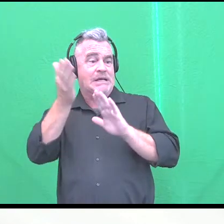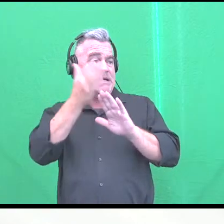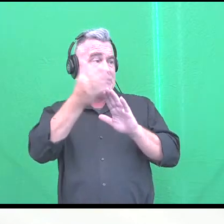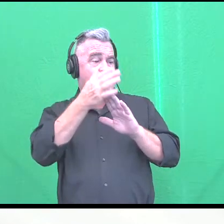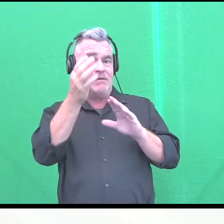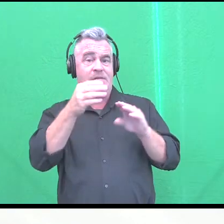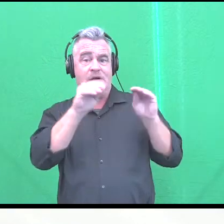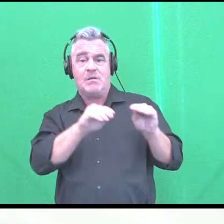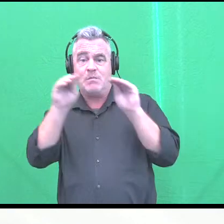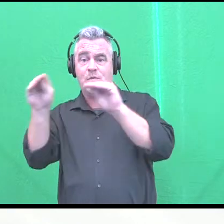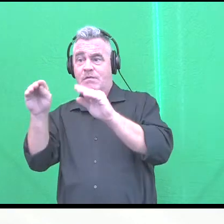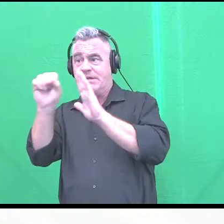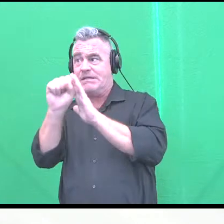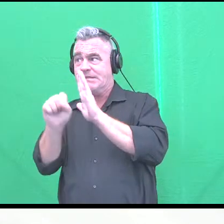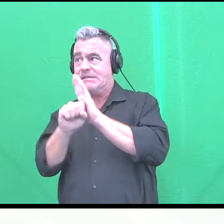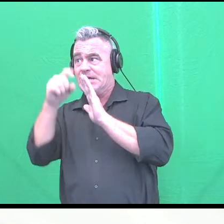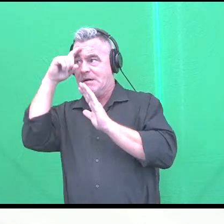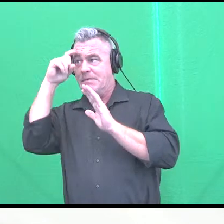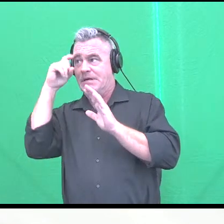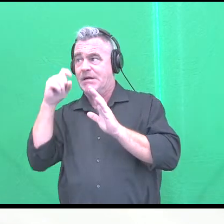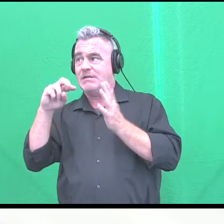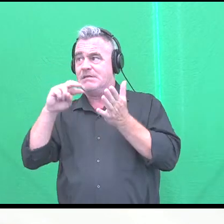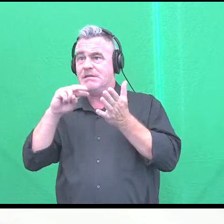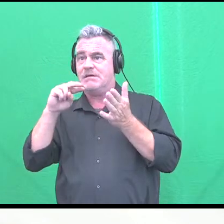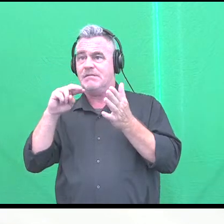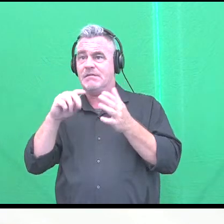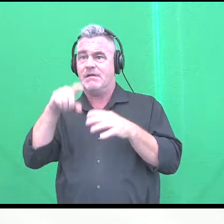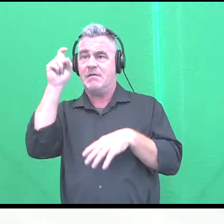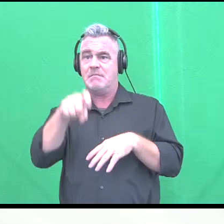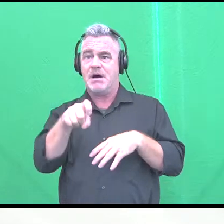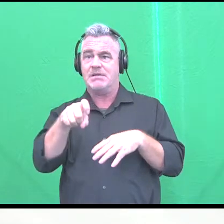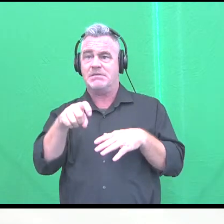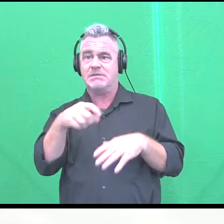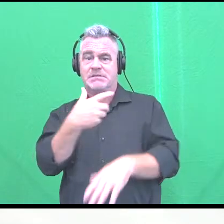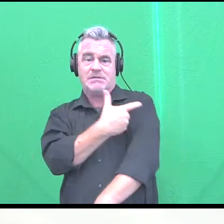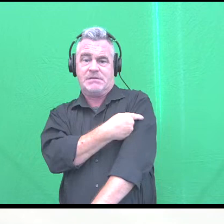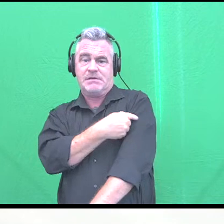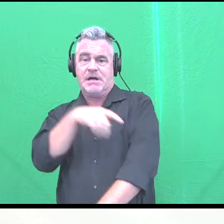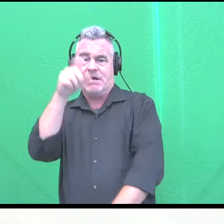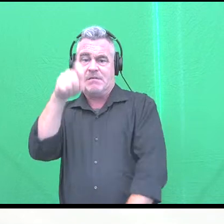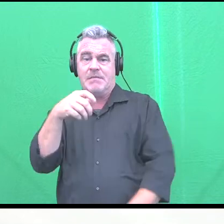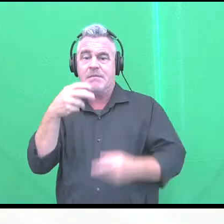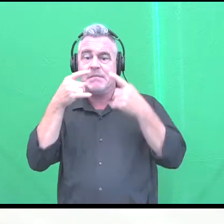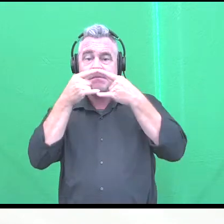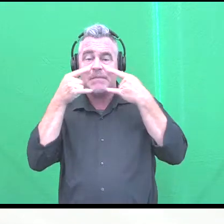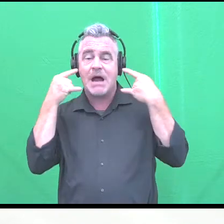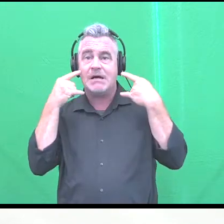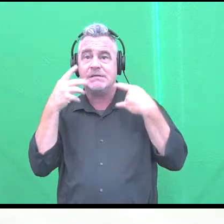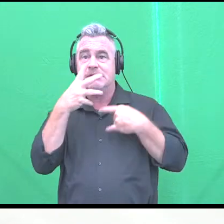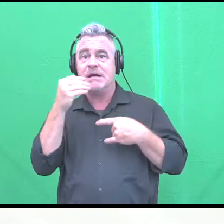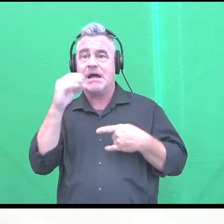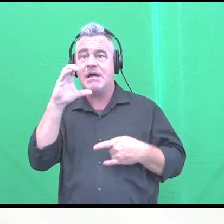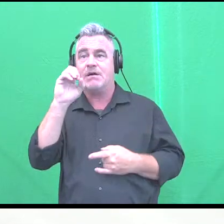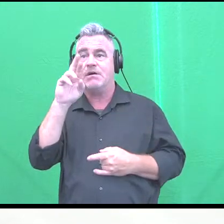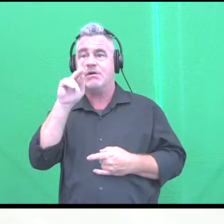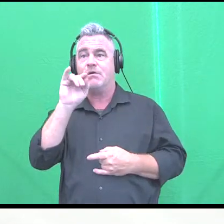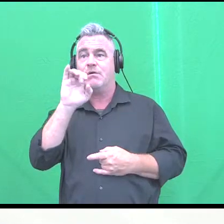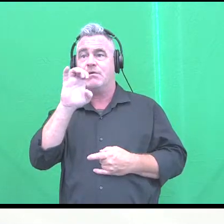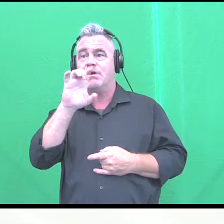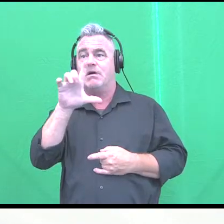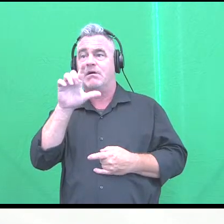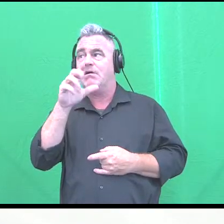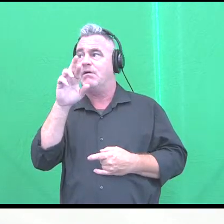of the mandatory vaccines, also the mandatory masks, and the critical race theory